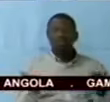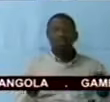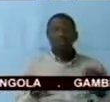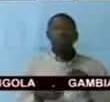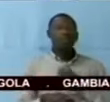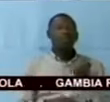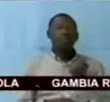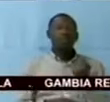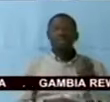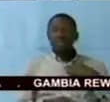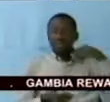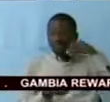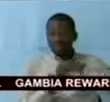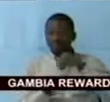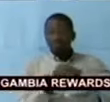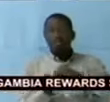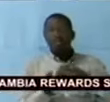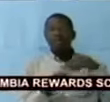Constitution.